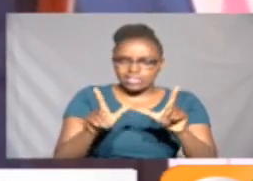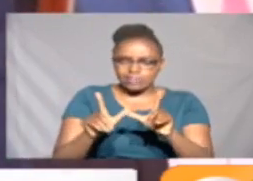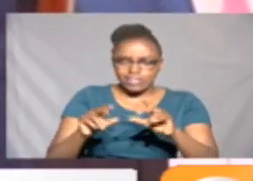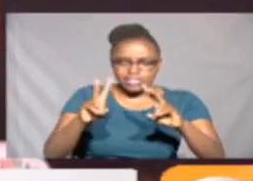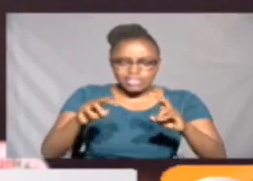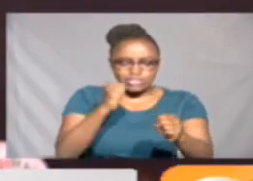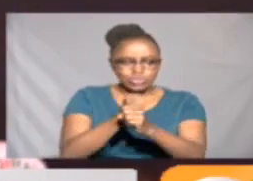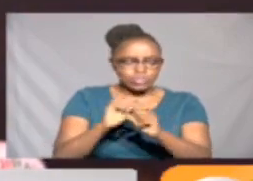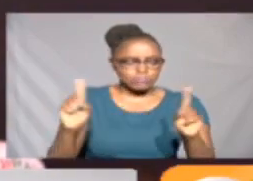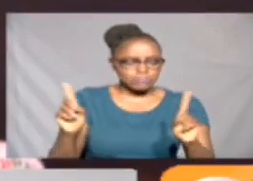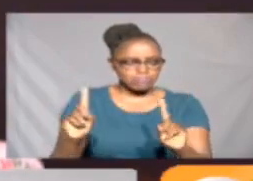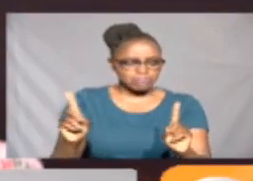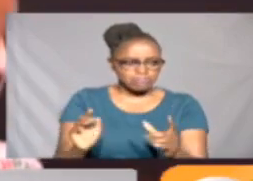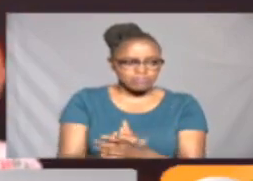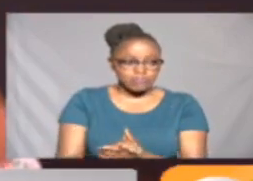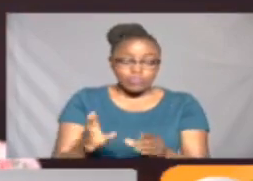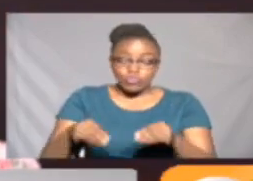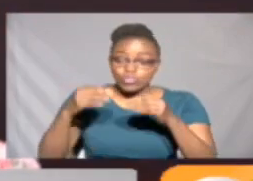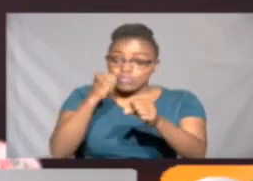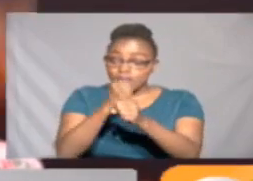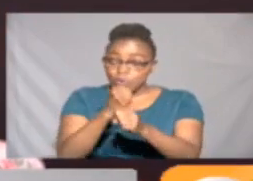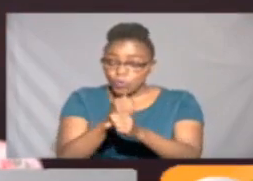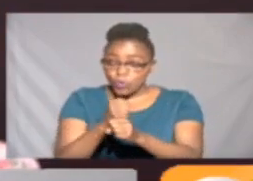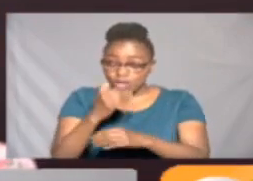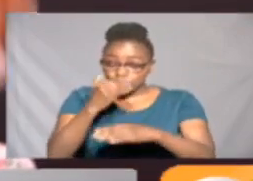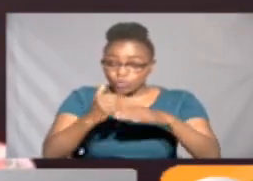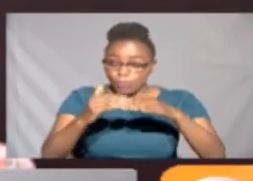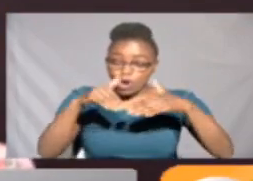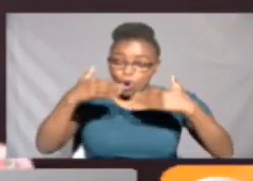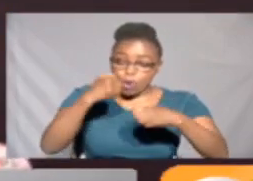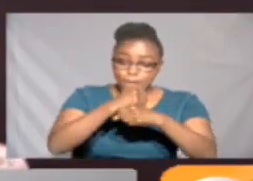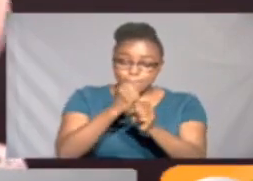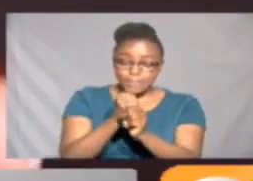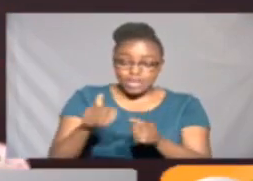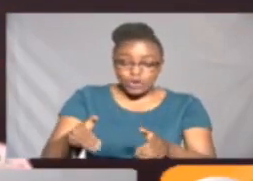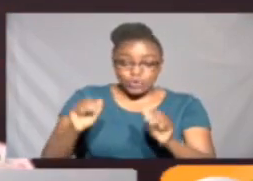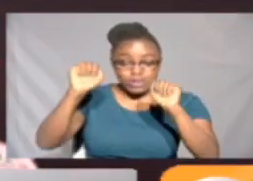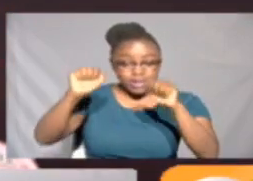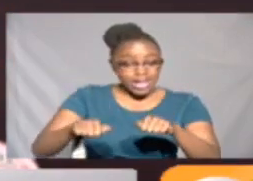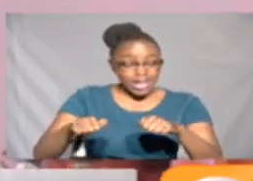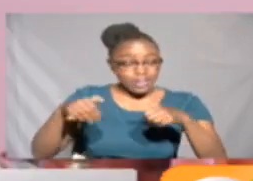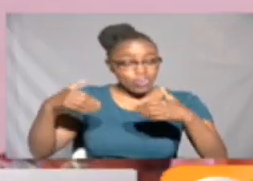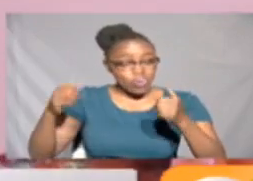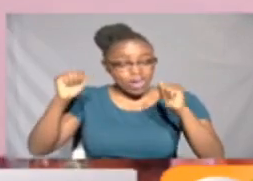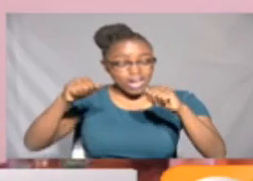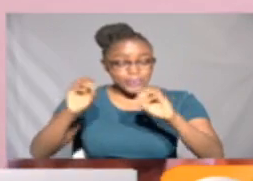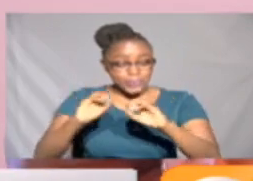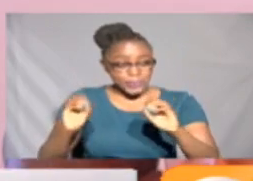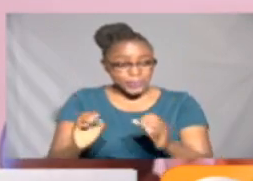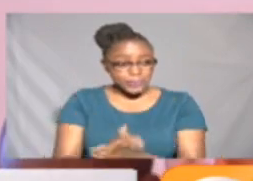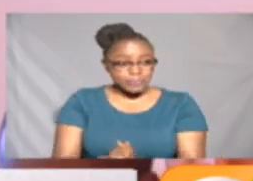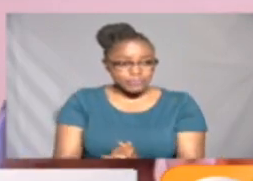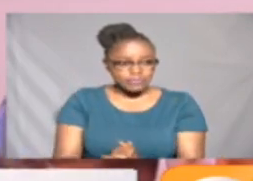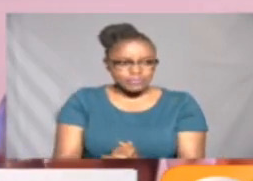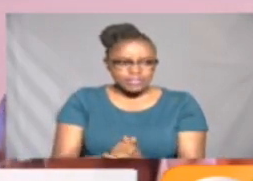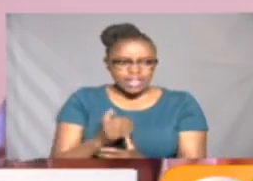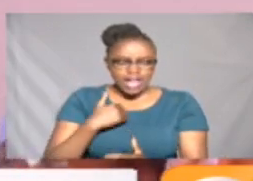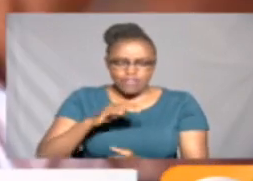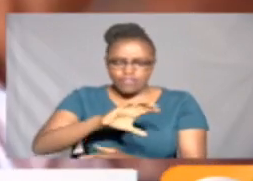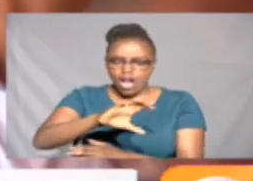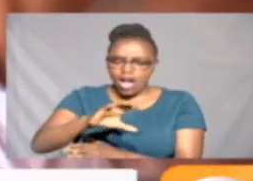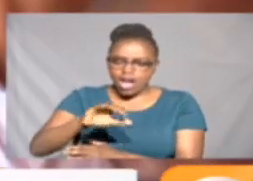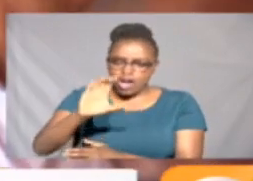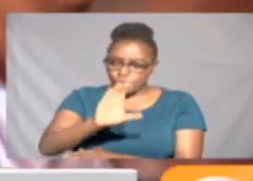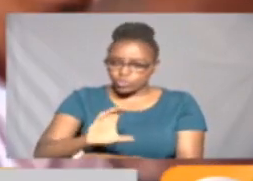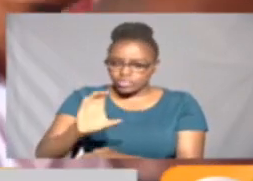from somewhere. Mkipoa kazi mjenge au mkipoa kazi kutengeza barabara. Mtafanya au mfanye. We have what are called constituency